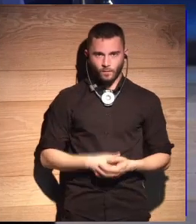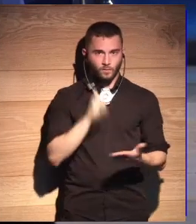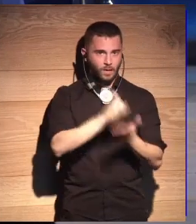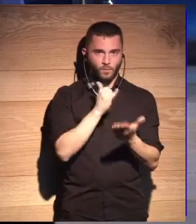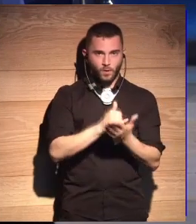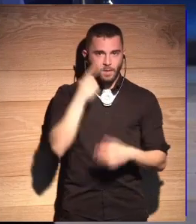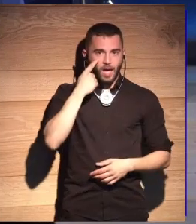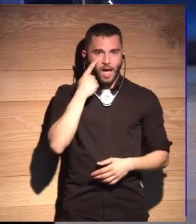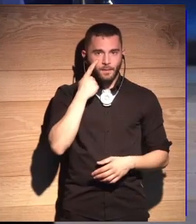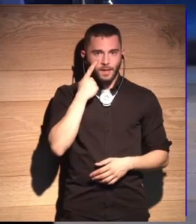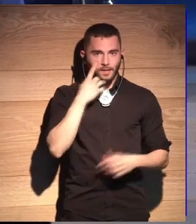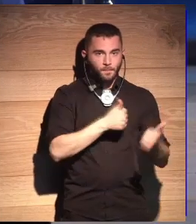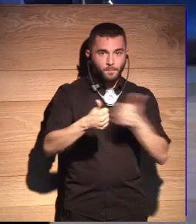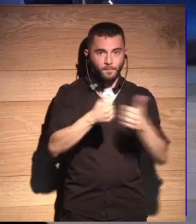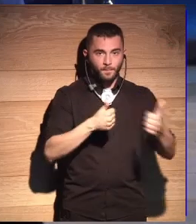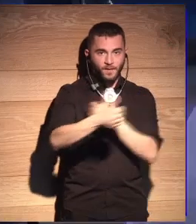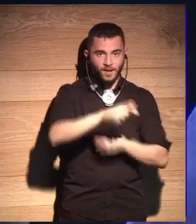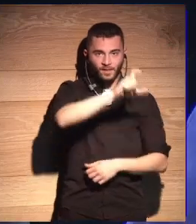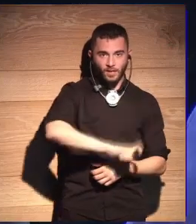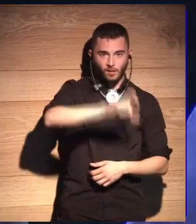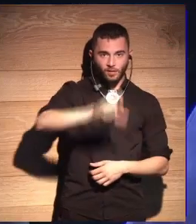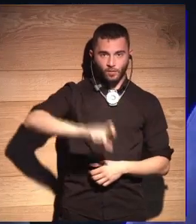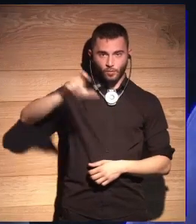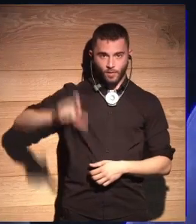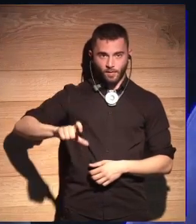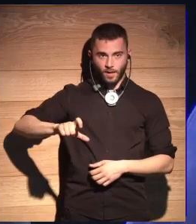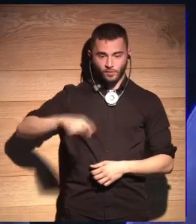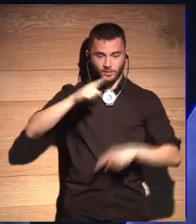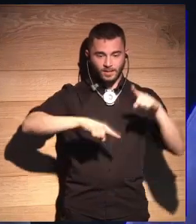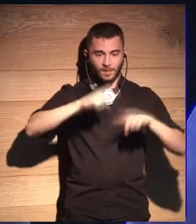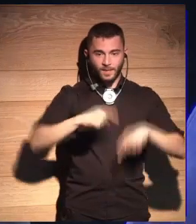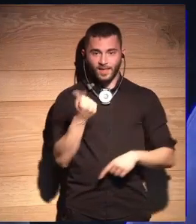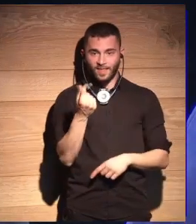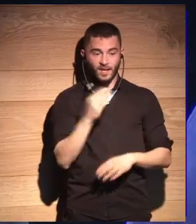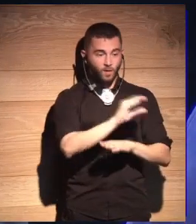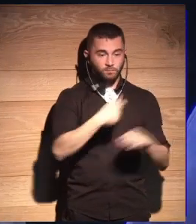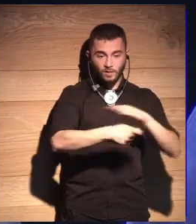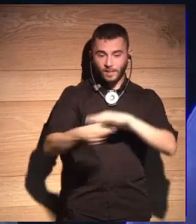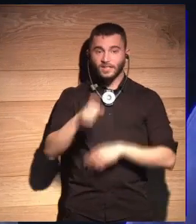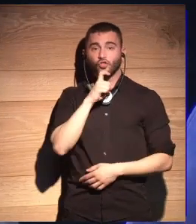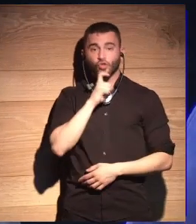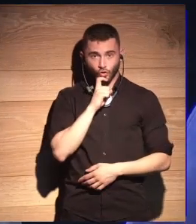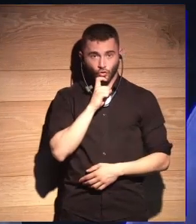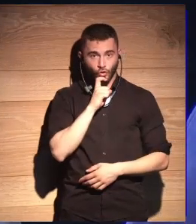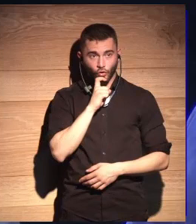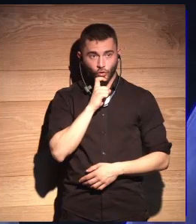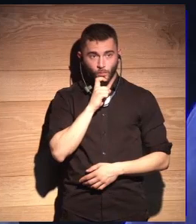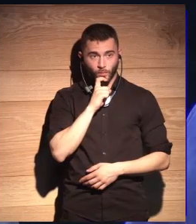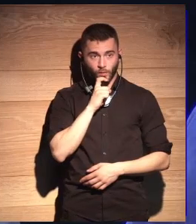undoubted. A recent experiment which checked how the preferences of the citizens